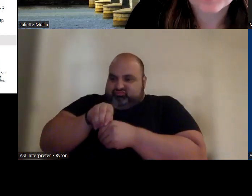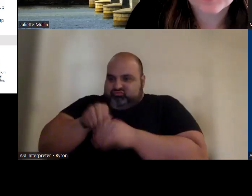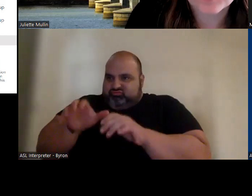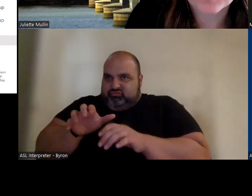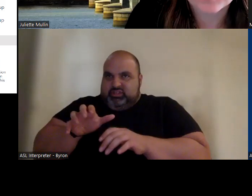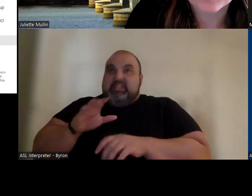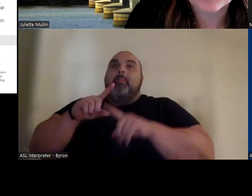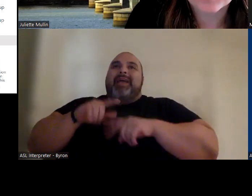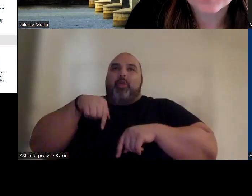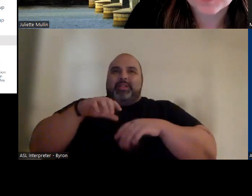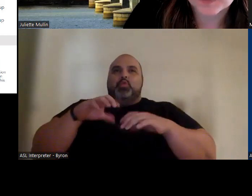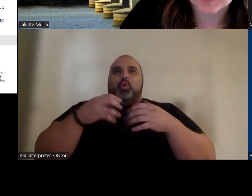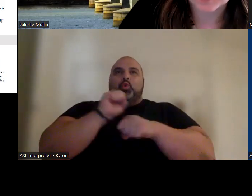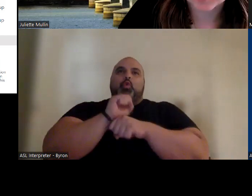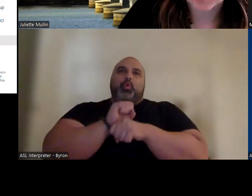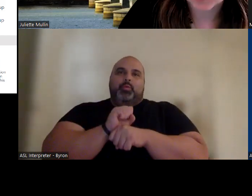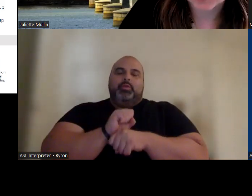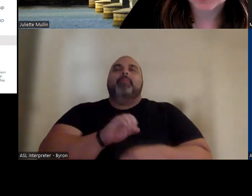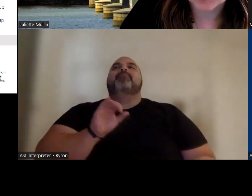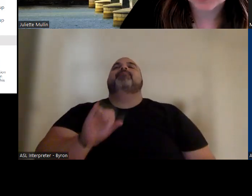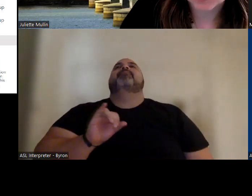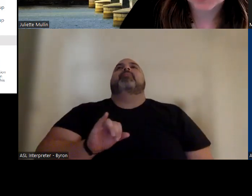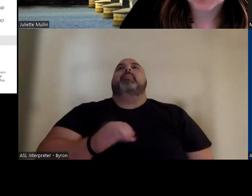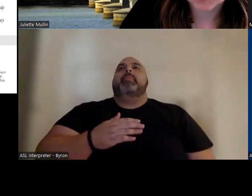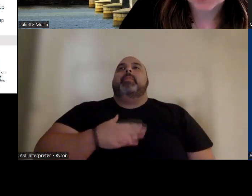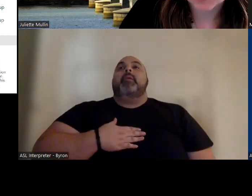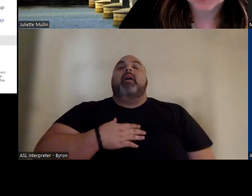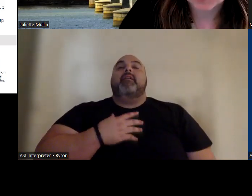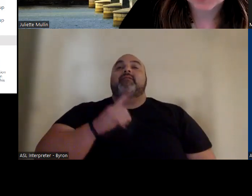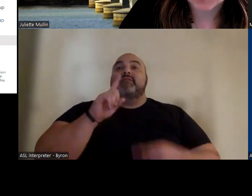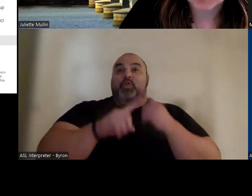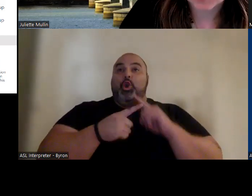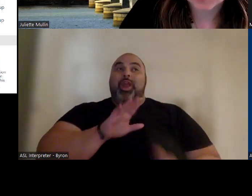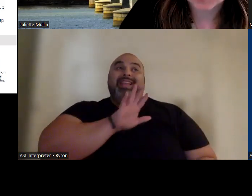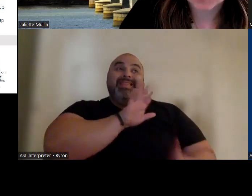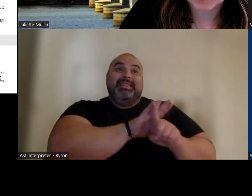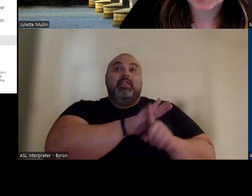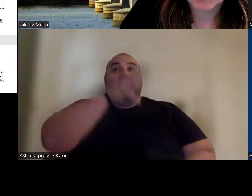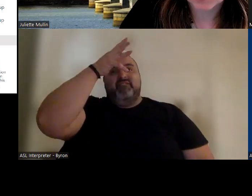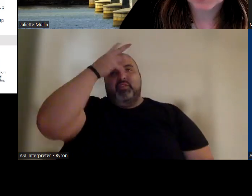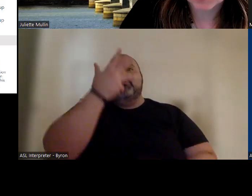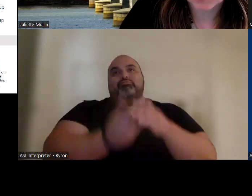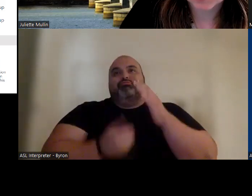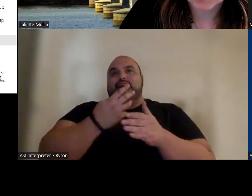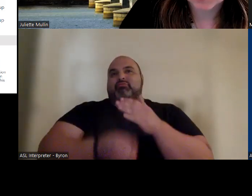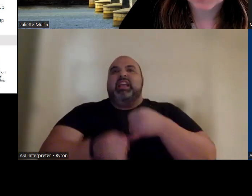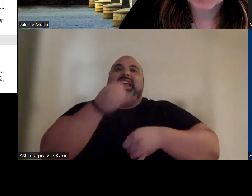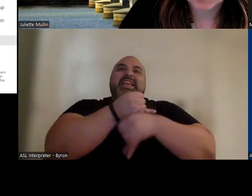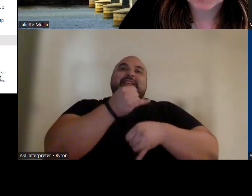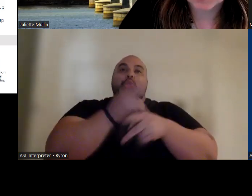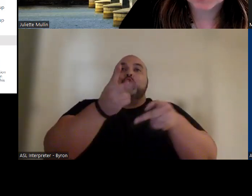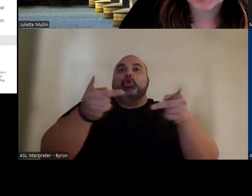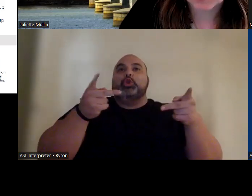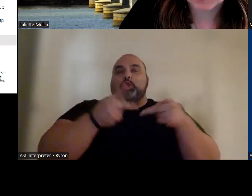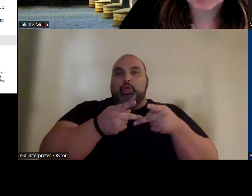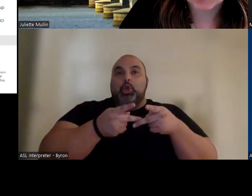And it just reminded me of my dear friend whose father passed away in an institutional setting. And